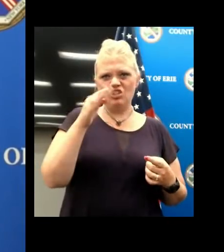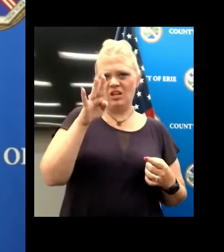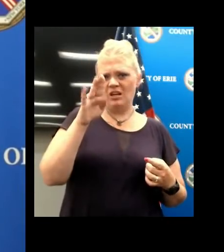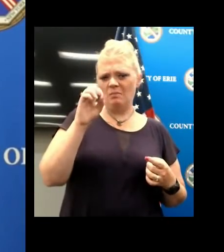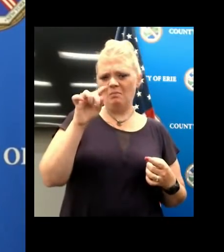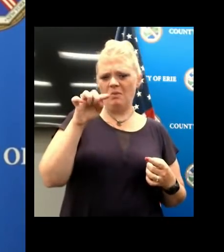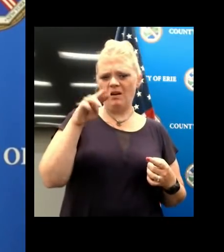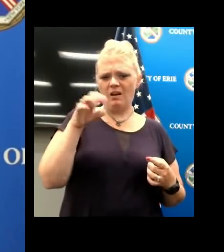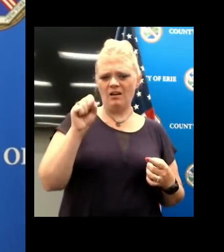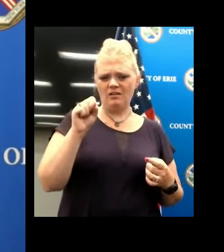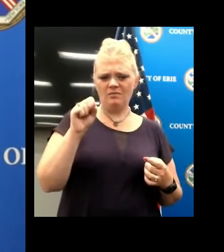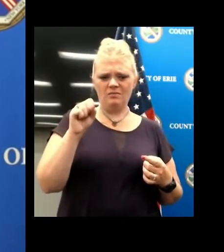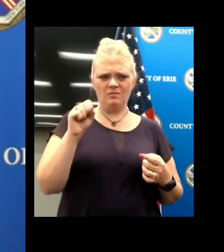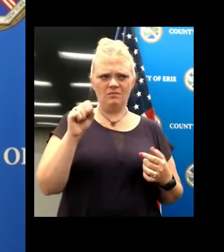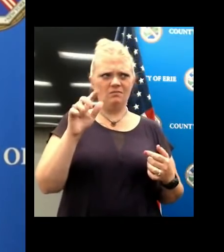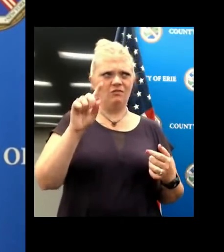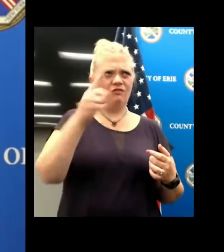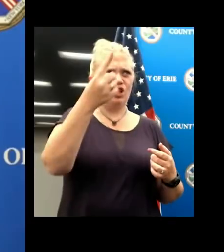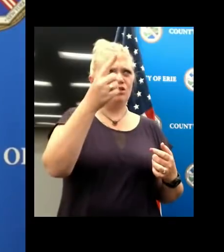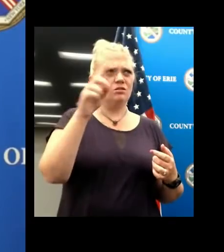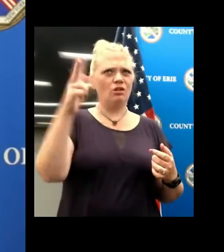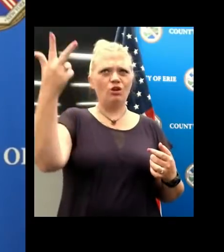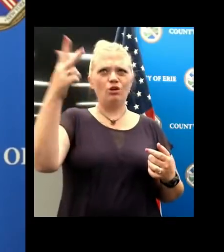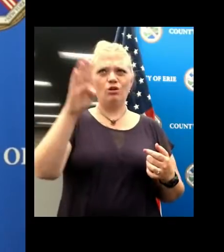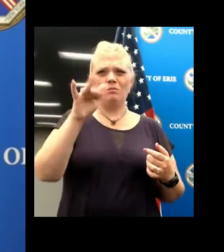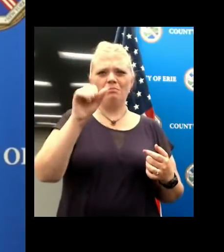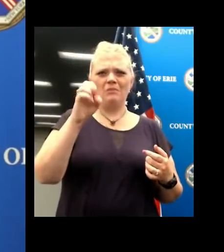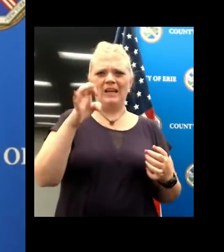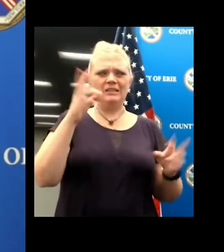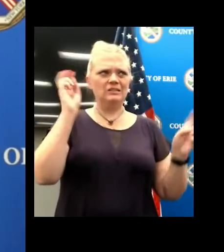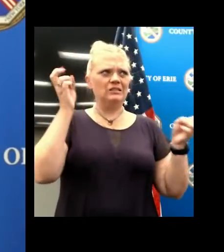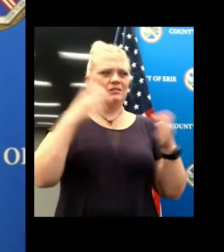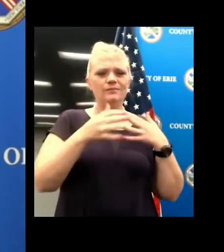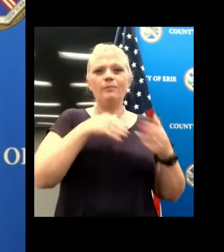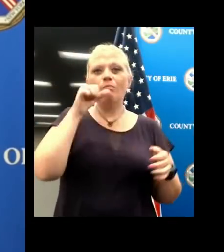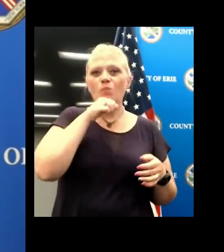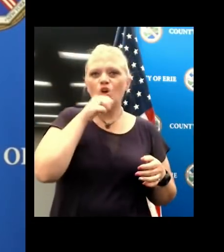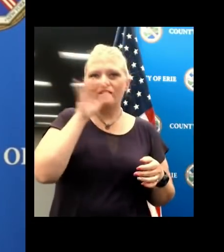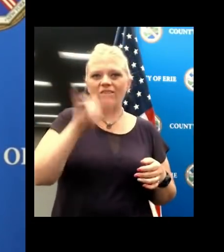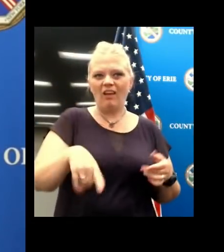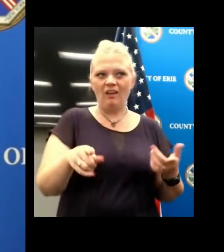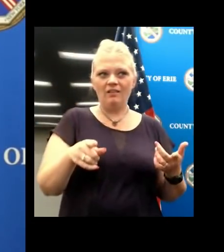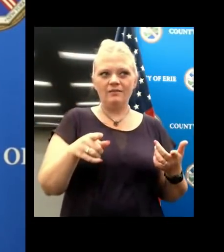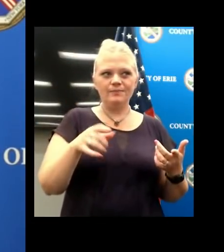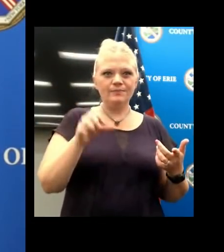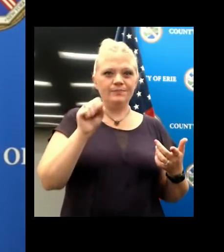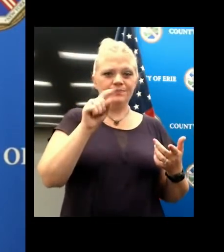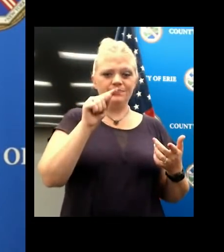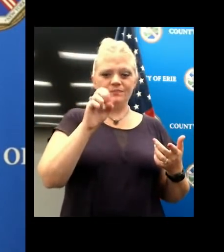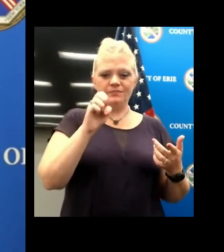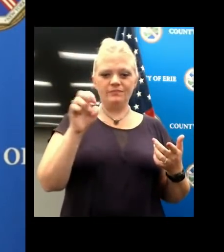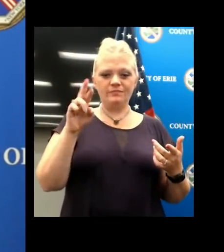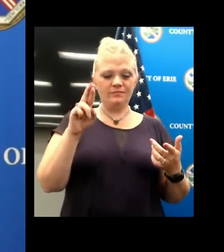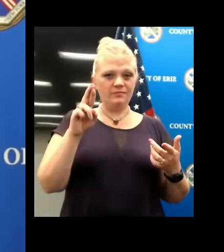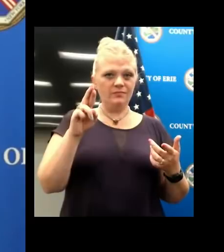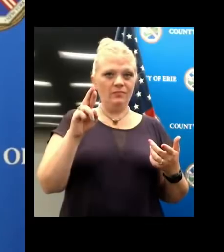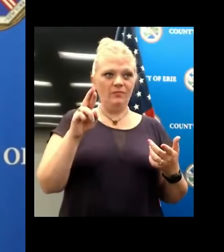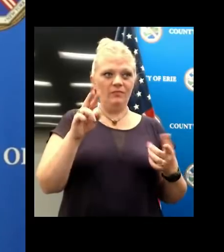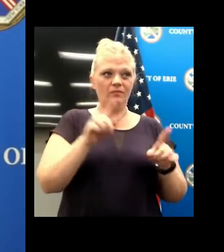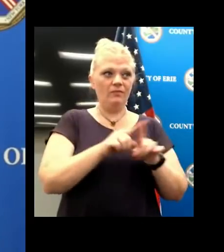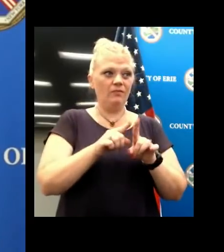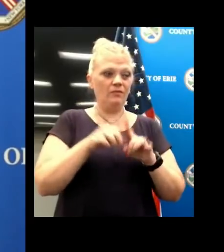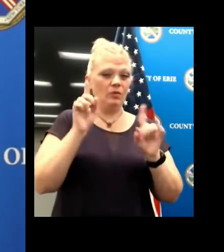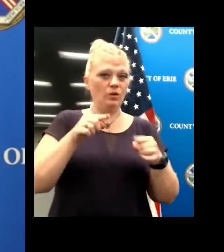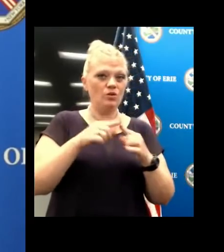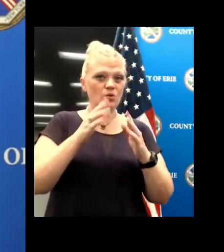and First Bay, or Third Base, whatever it was, Third Base, yeah. The bars like that, the Steer. But you also went to